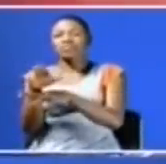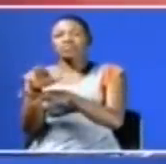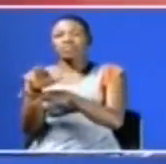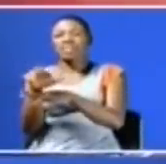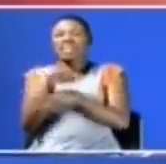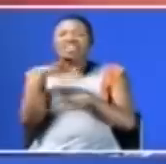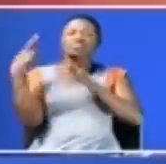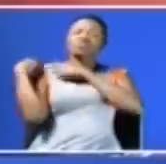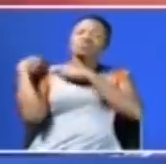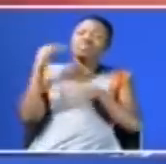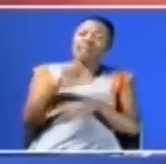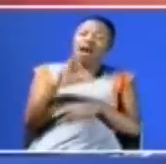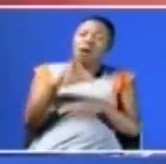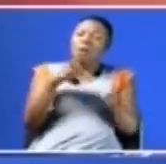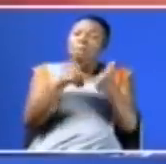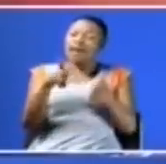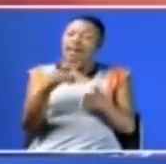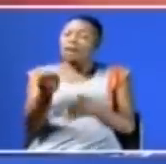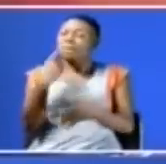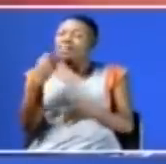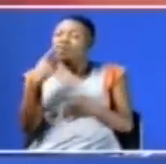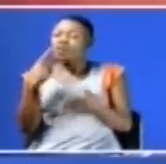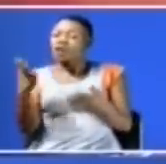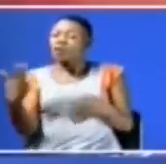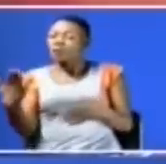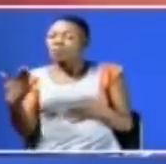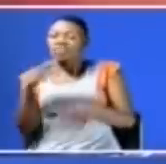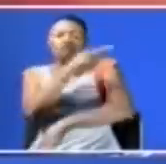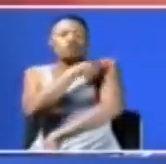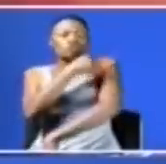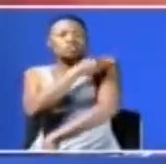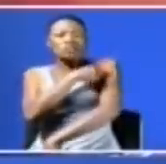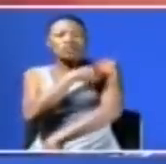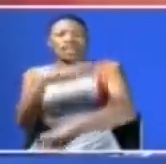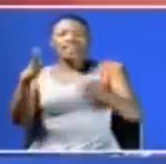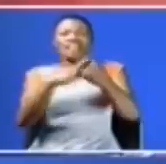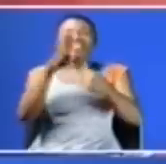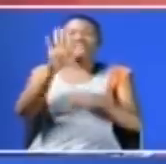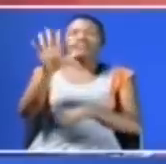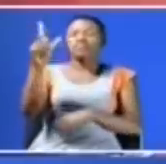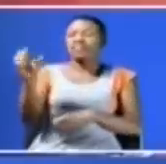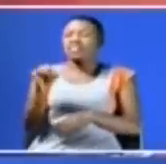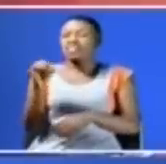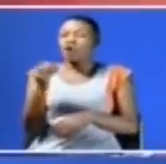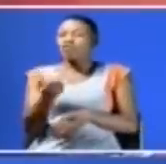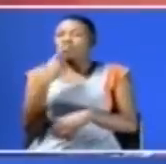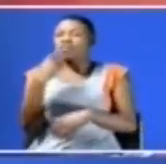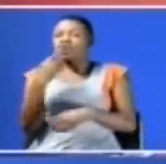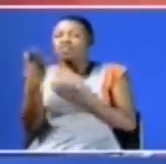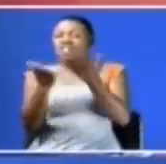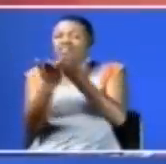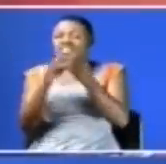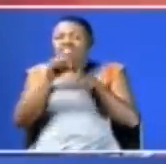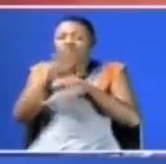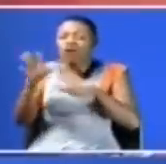no business buying medical equipments and things for hospitals. Over 98% of the functions of the medical health services have